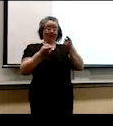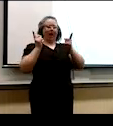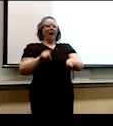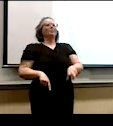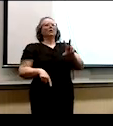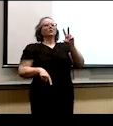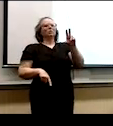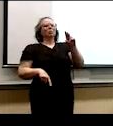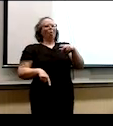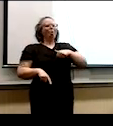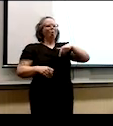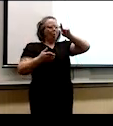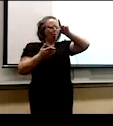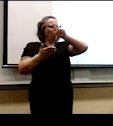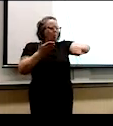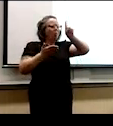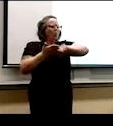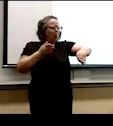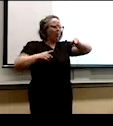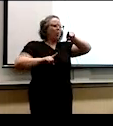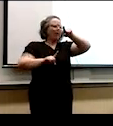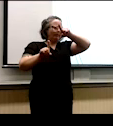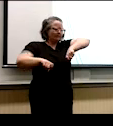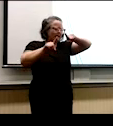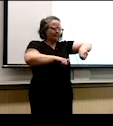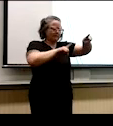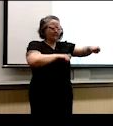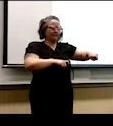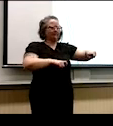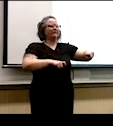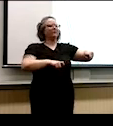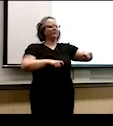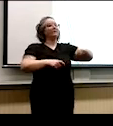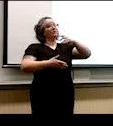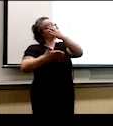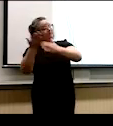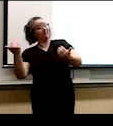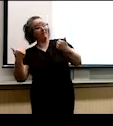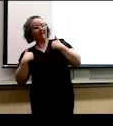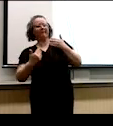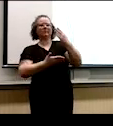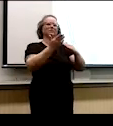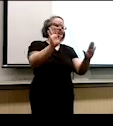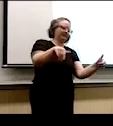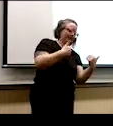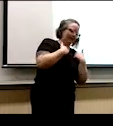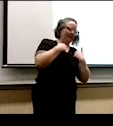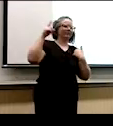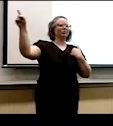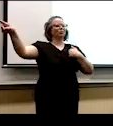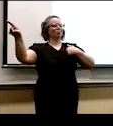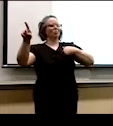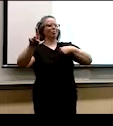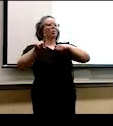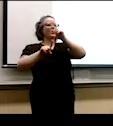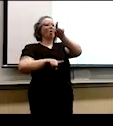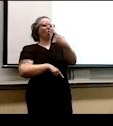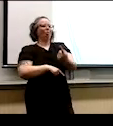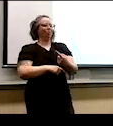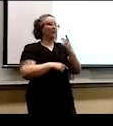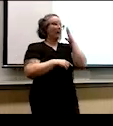Okay, great, thank you. So just a couple of last things. Just to let everybody know, the presentations will be on our website, which